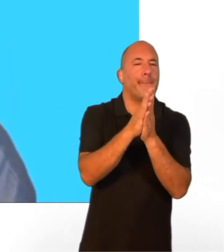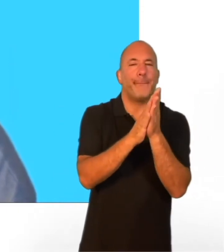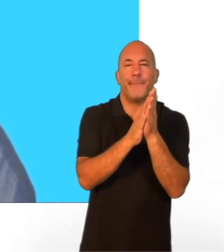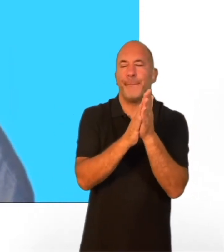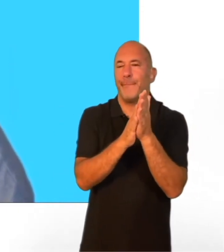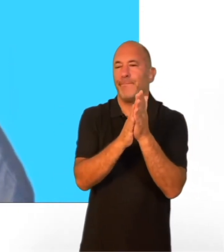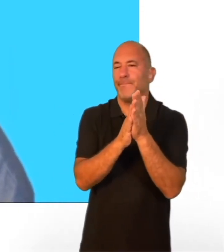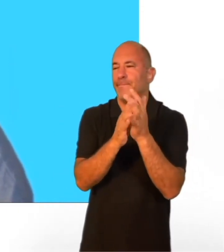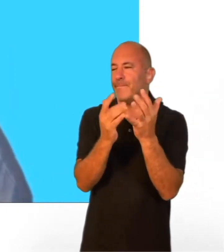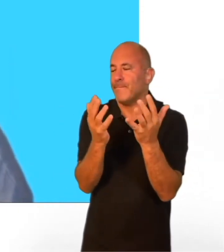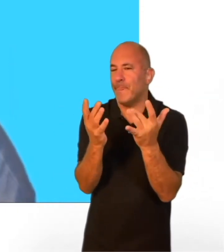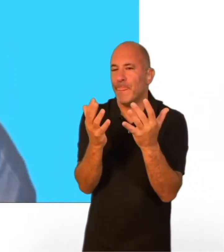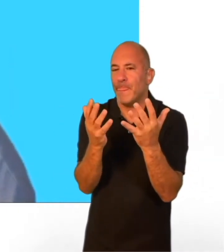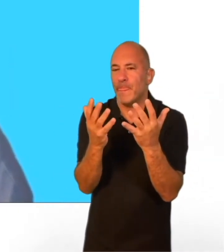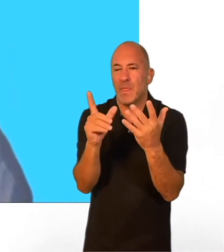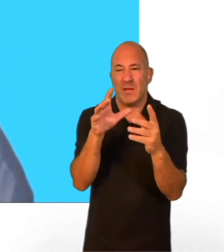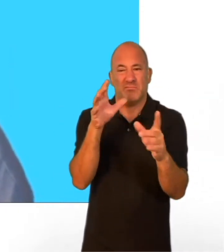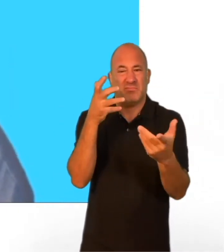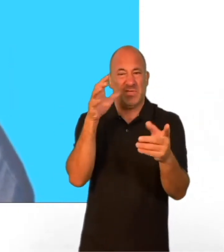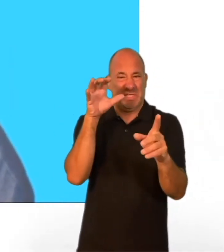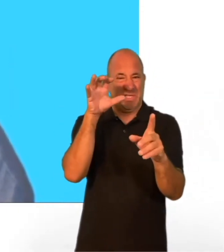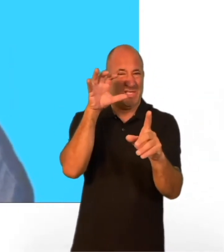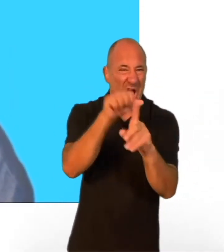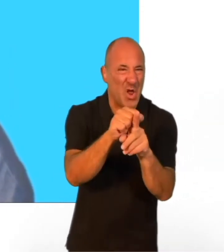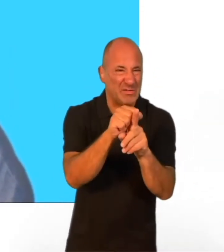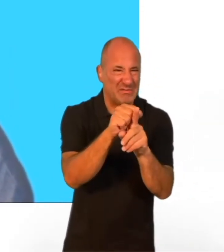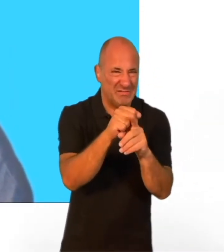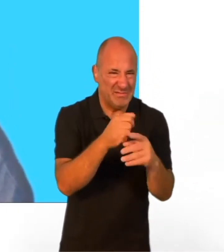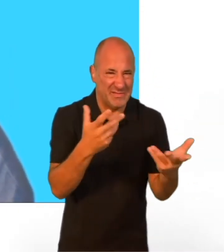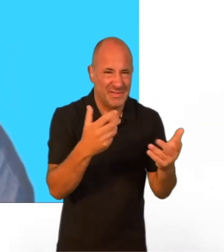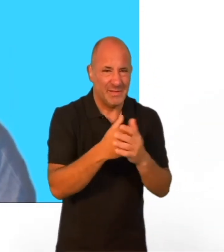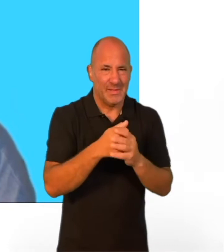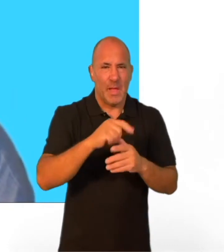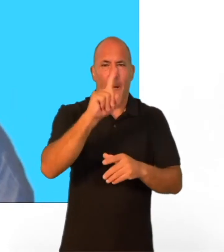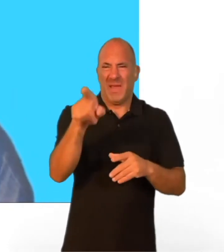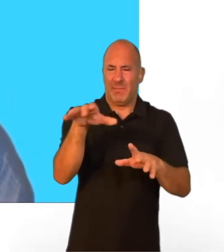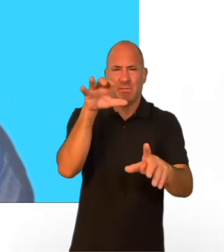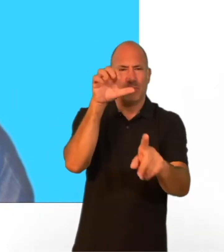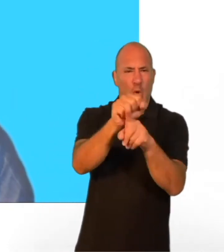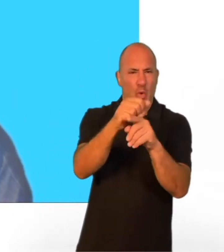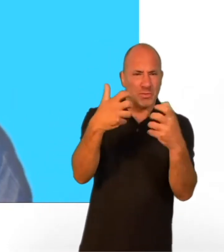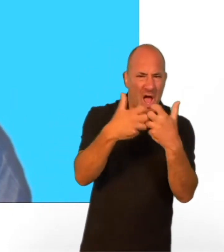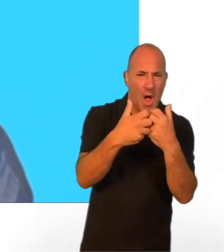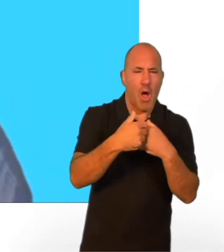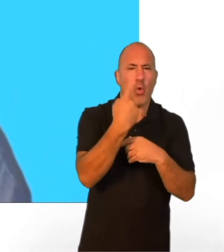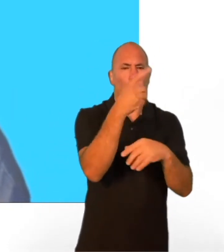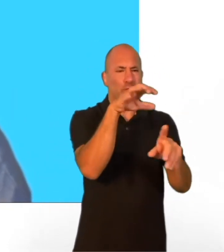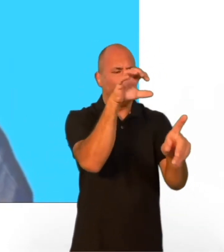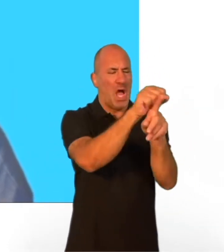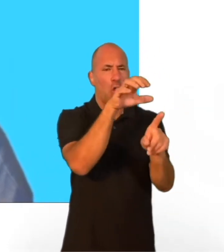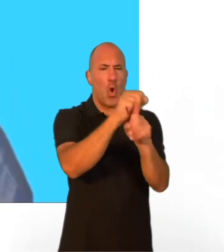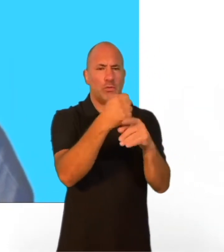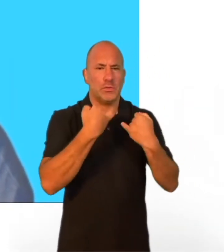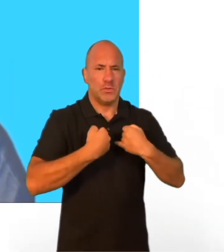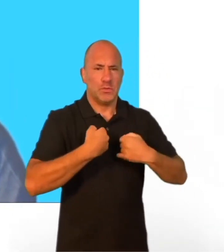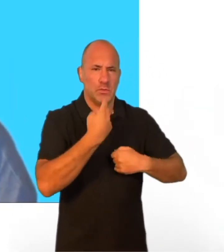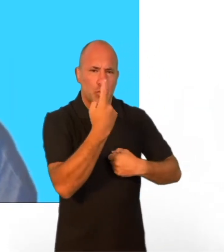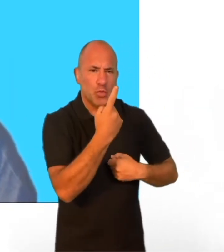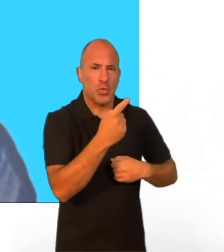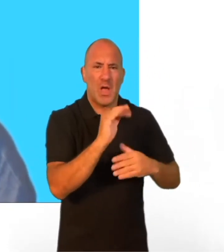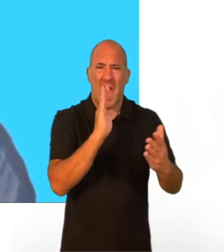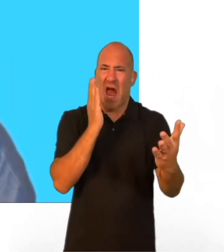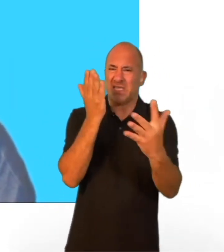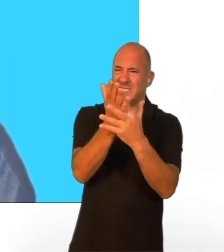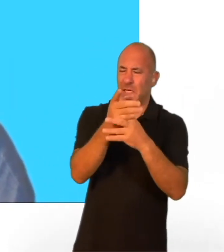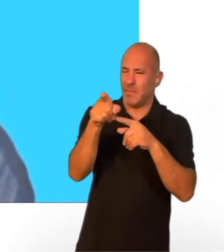about diagnoses, how people get diagnosed, who gets diagnosed, like who has access